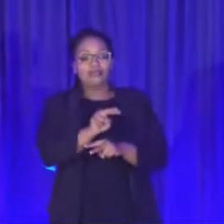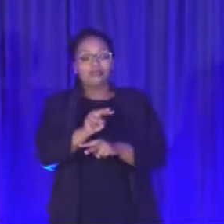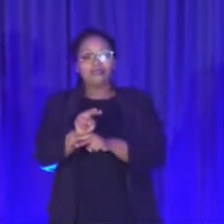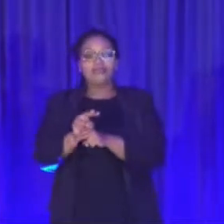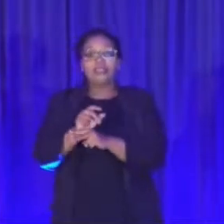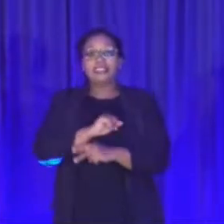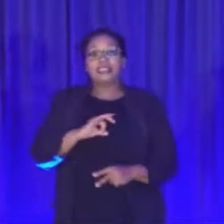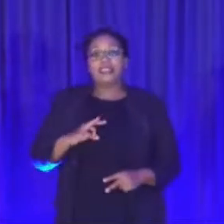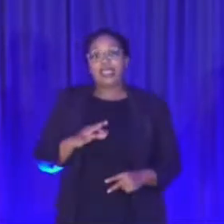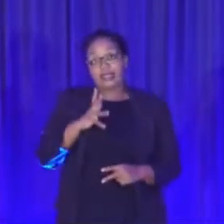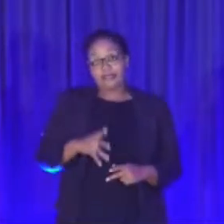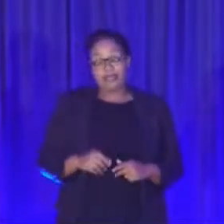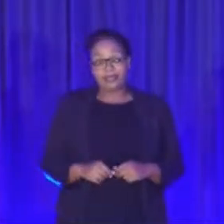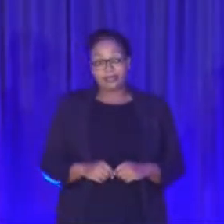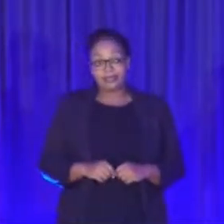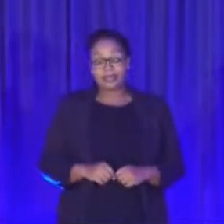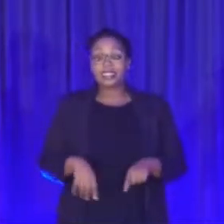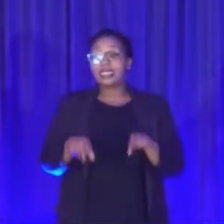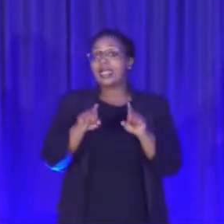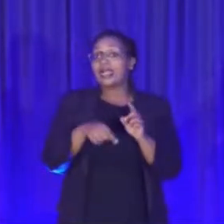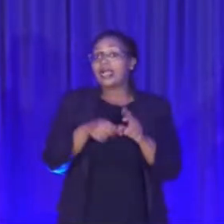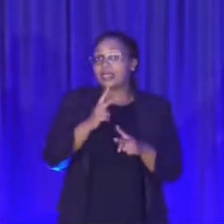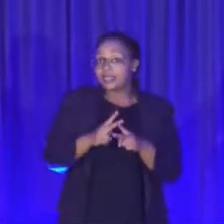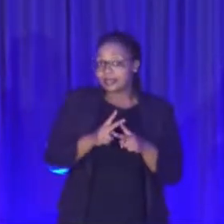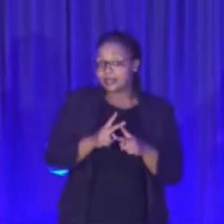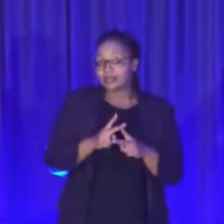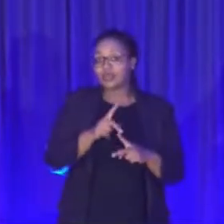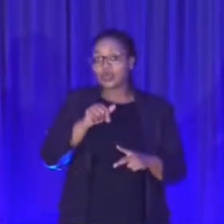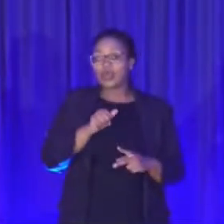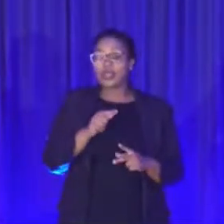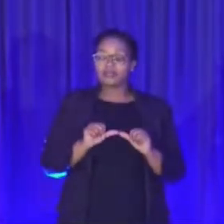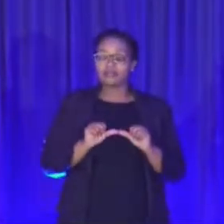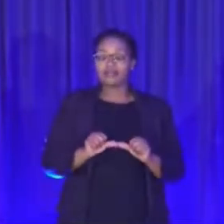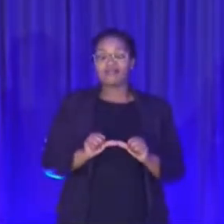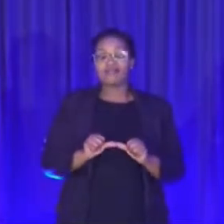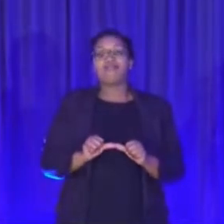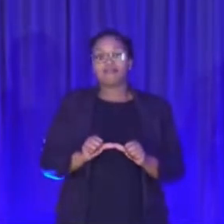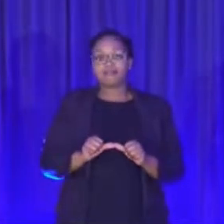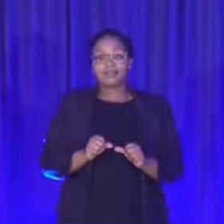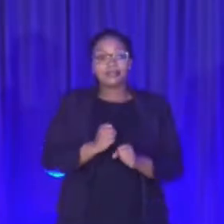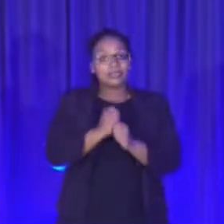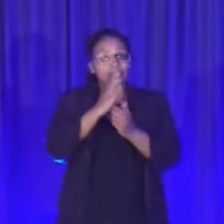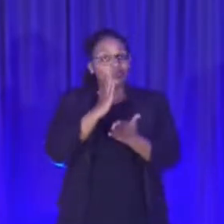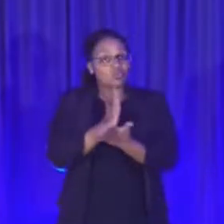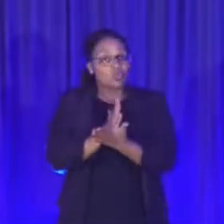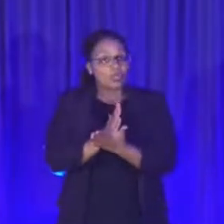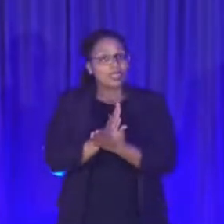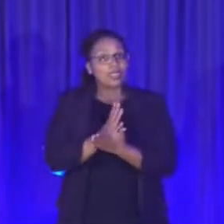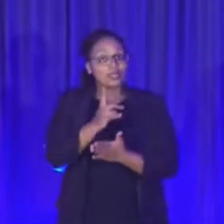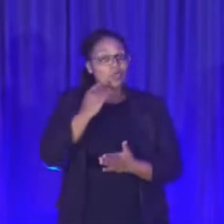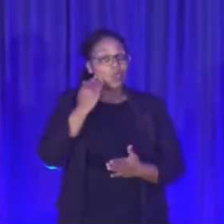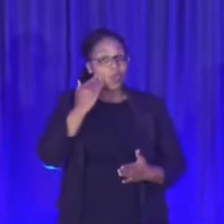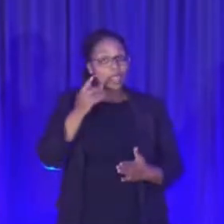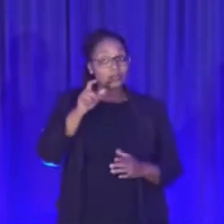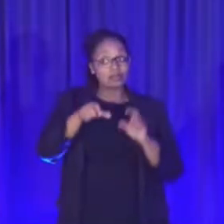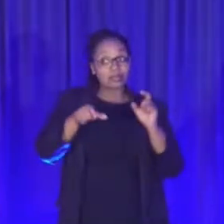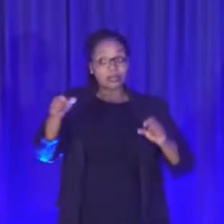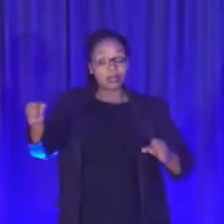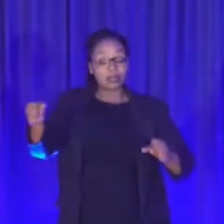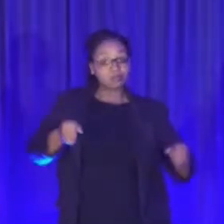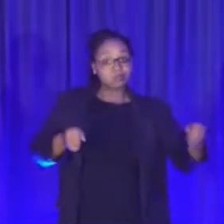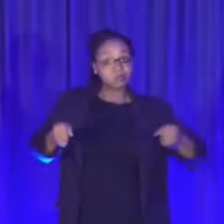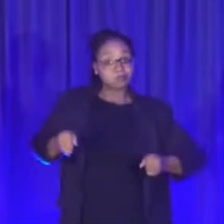At the same time, we remain firmly committed to upholding employment equity